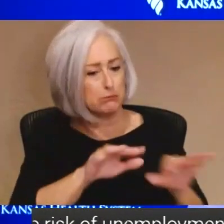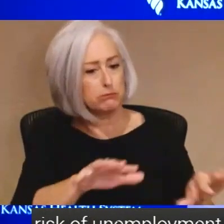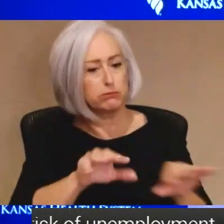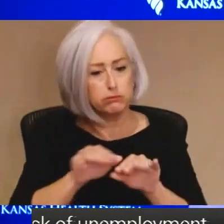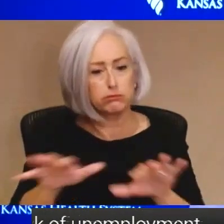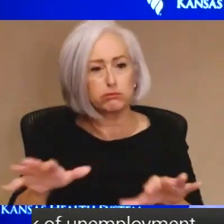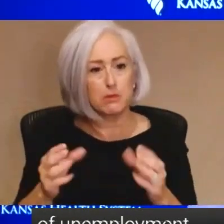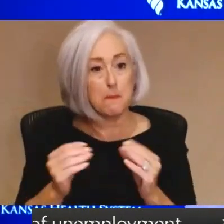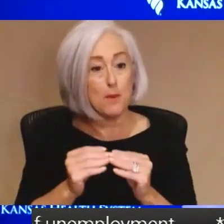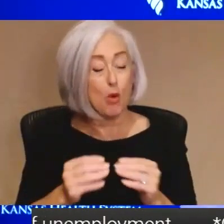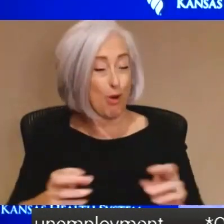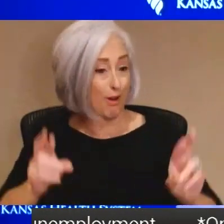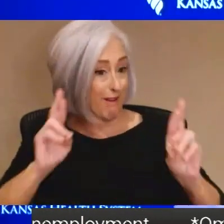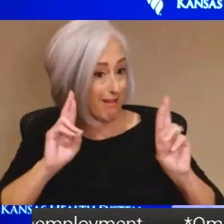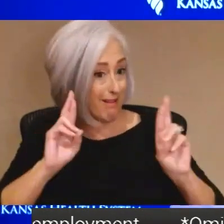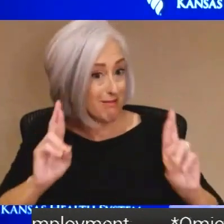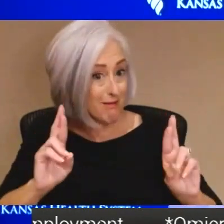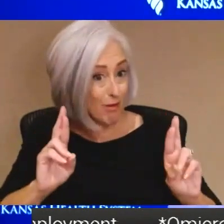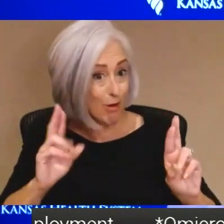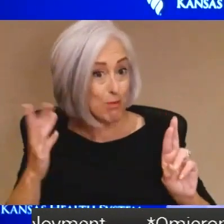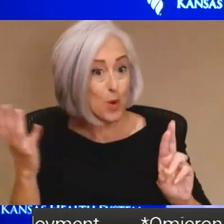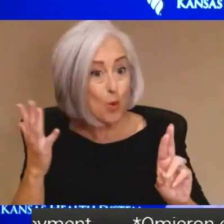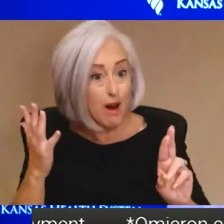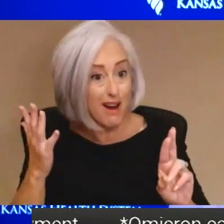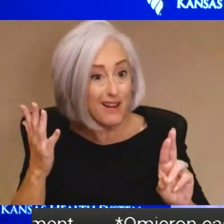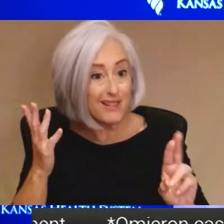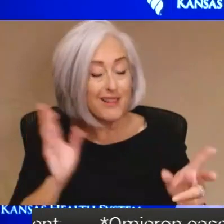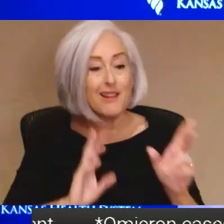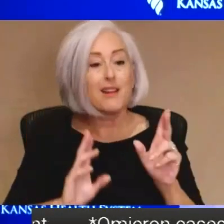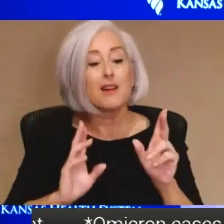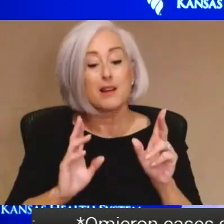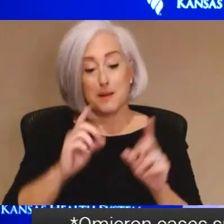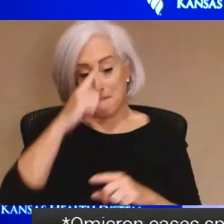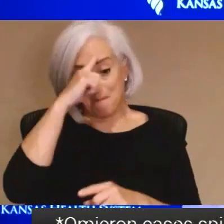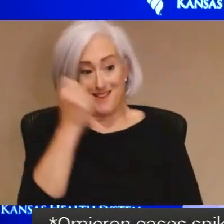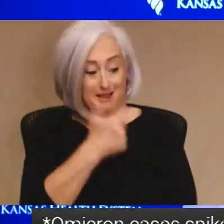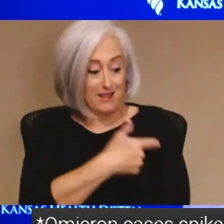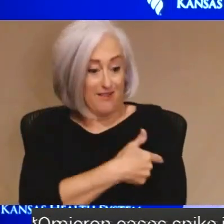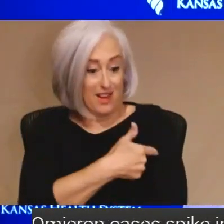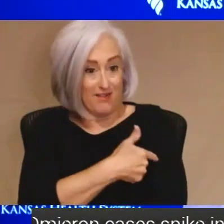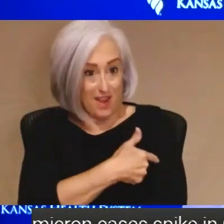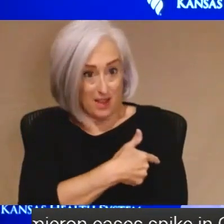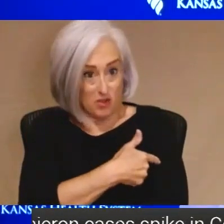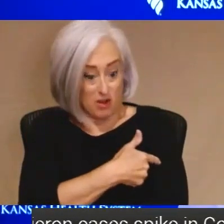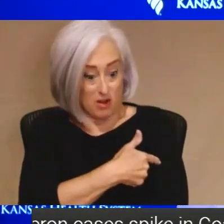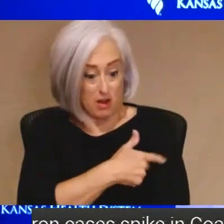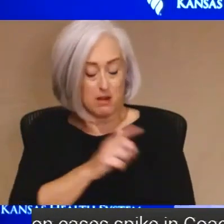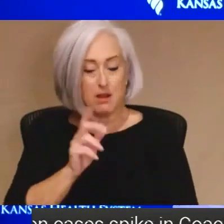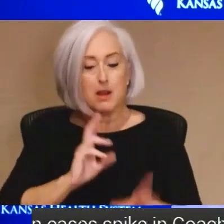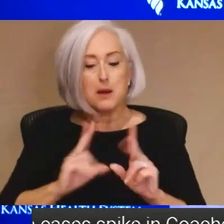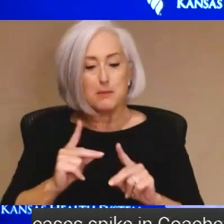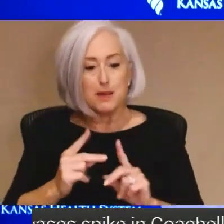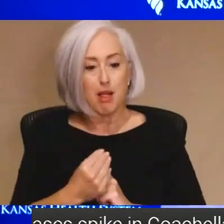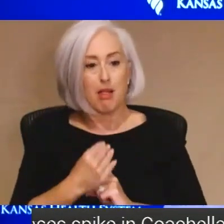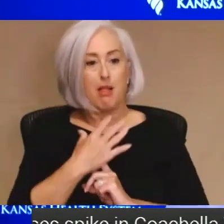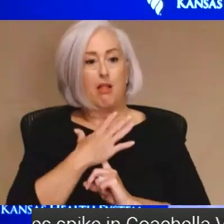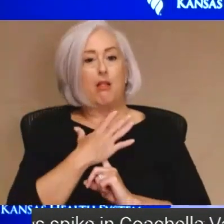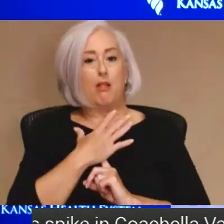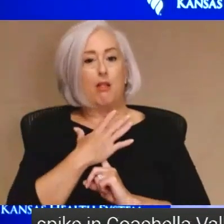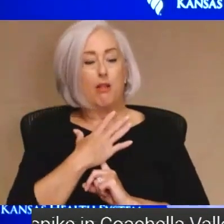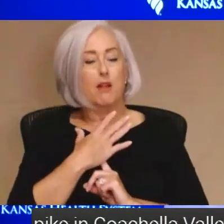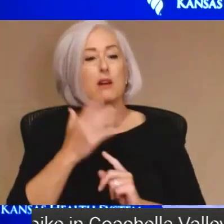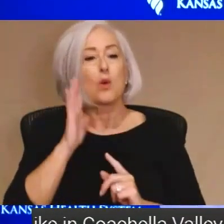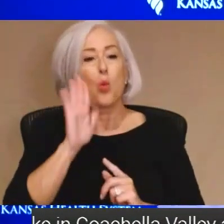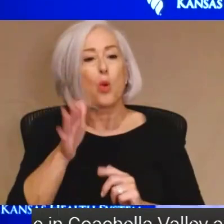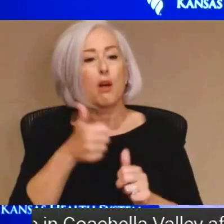vaccination plus infection, people who have been infected and especially reinfected, that we can all keep them out of the hospital with that